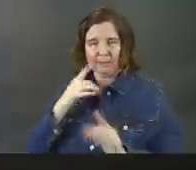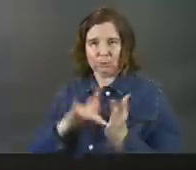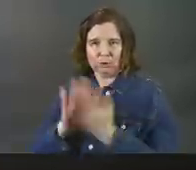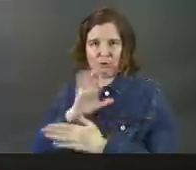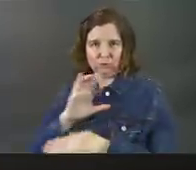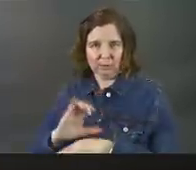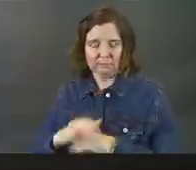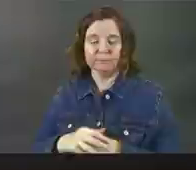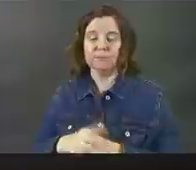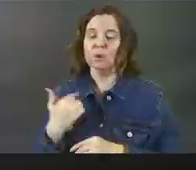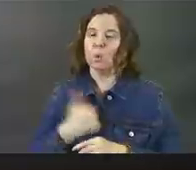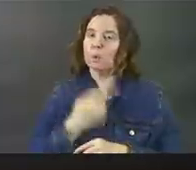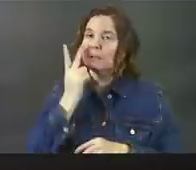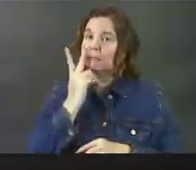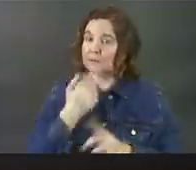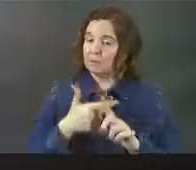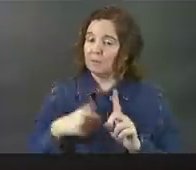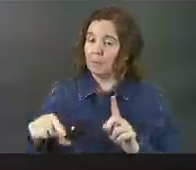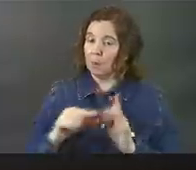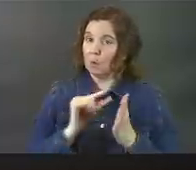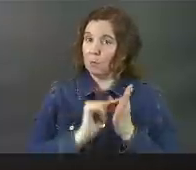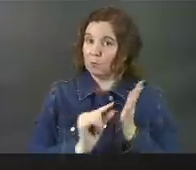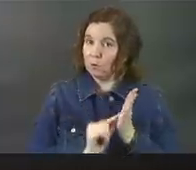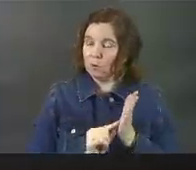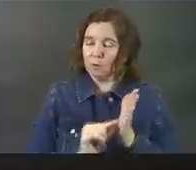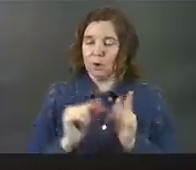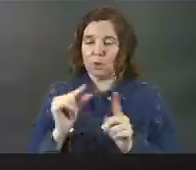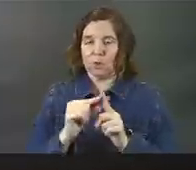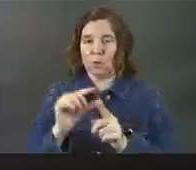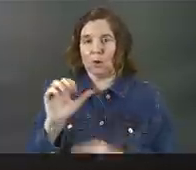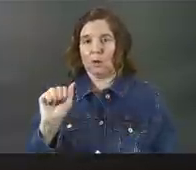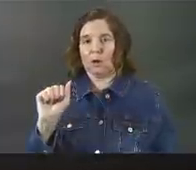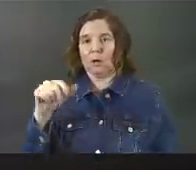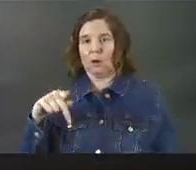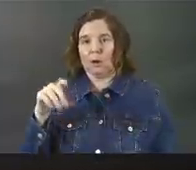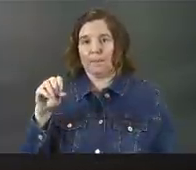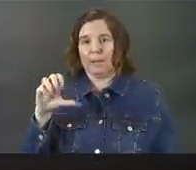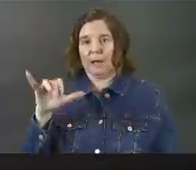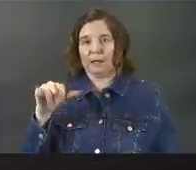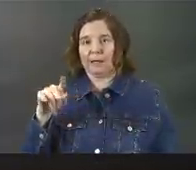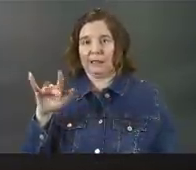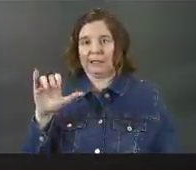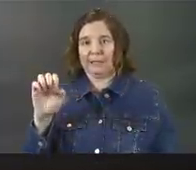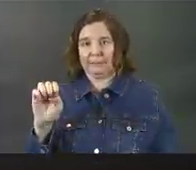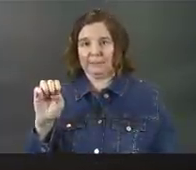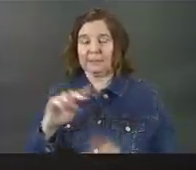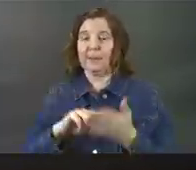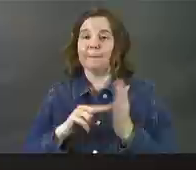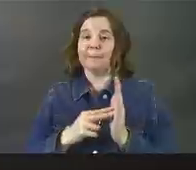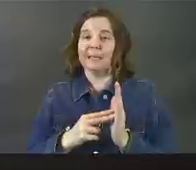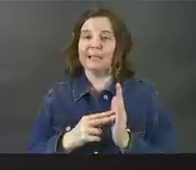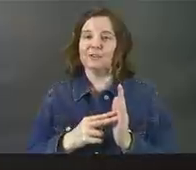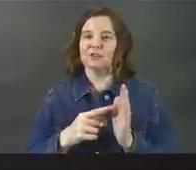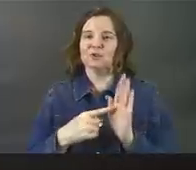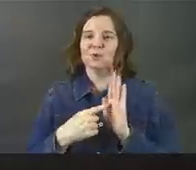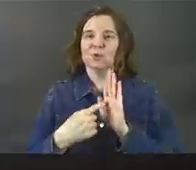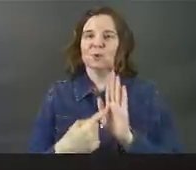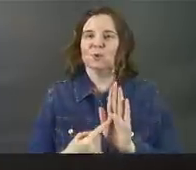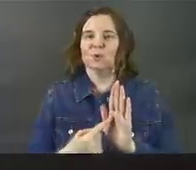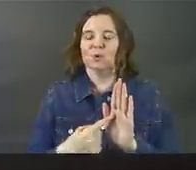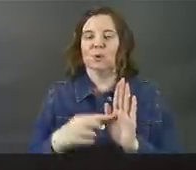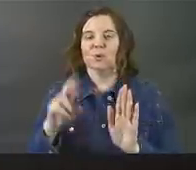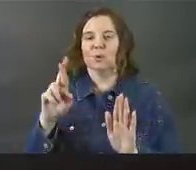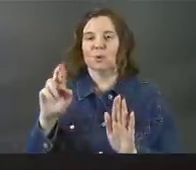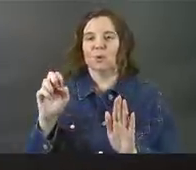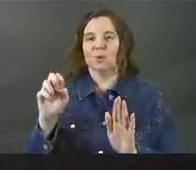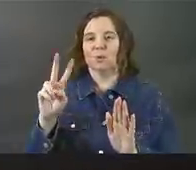Christ. Okay, so we can see from those verses, the word apocalypse in Greek, the word apocalypse we see in the Bible means to reveal. So